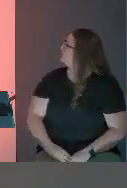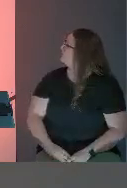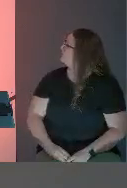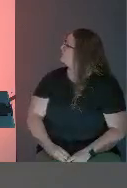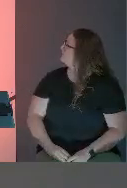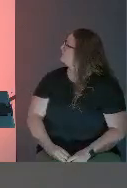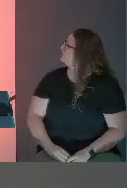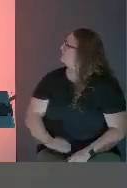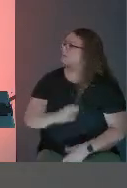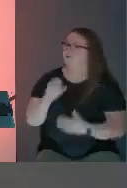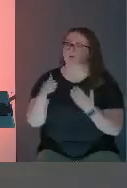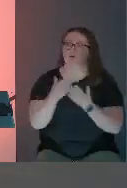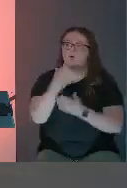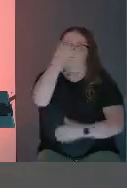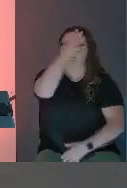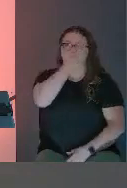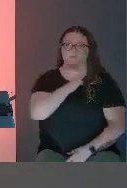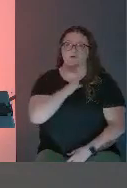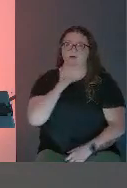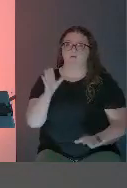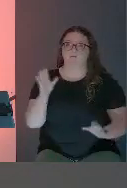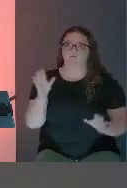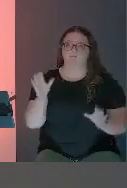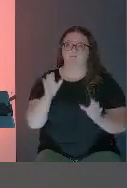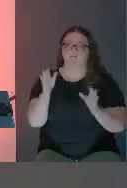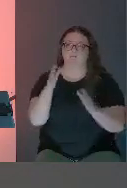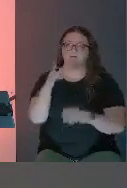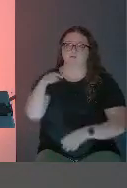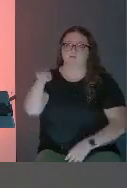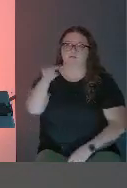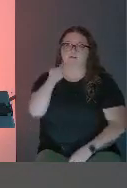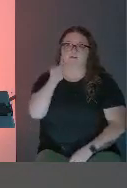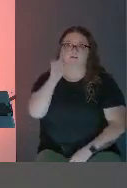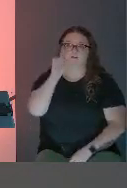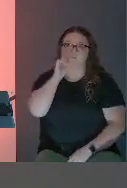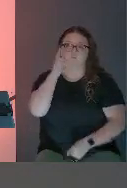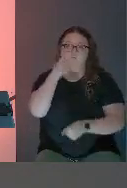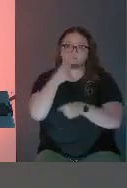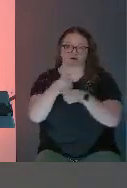And every man did that which was right in his own eyes.